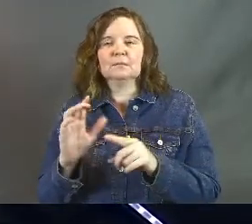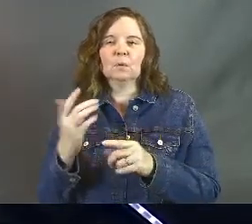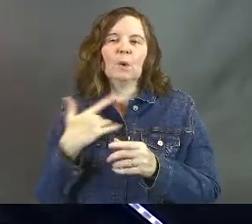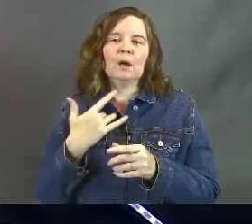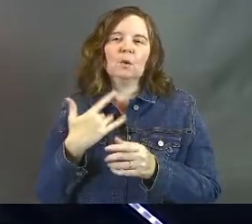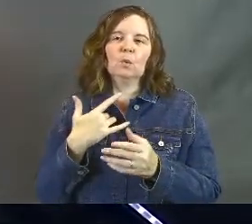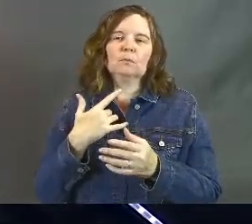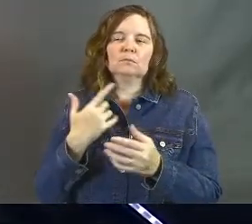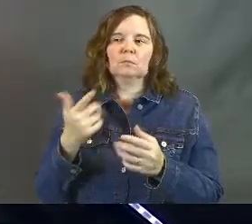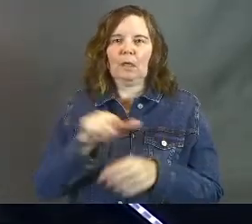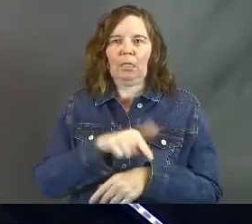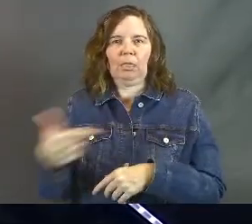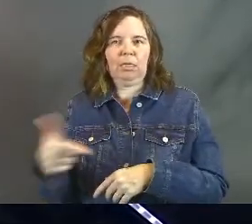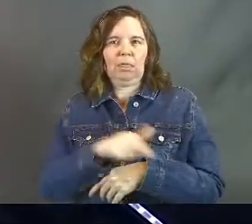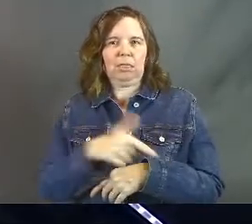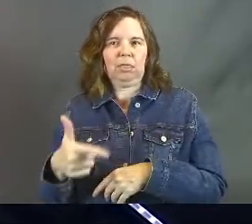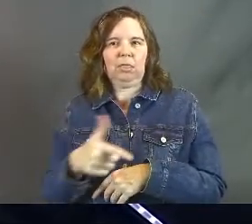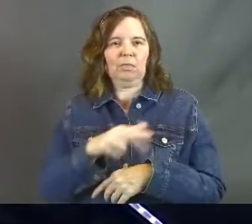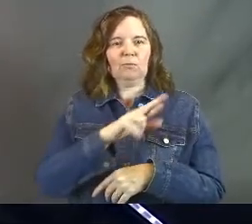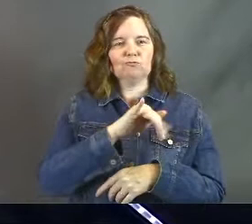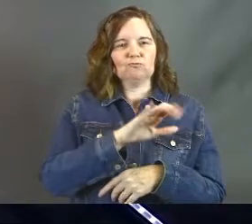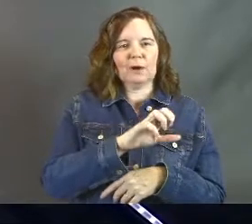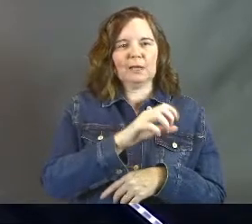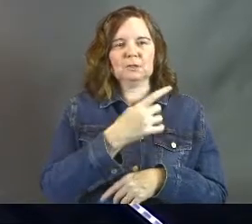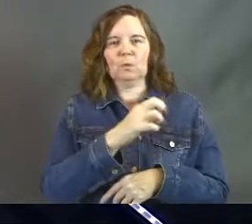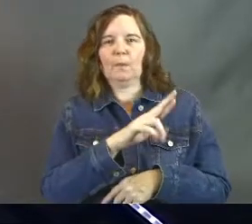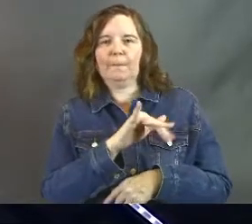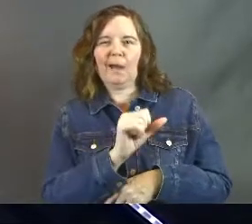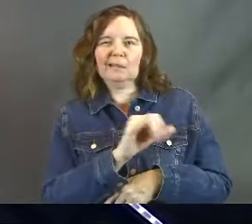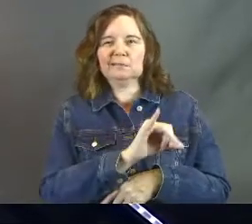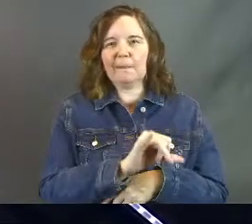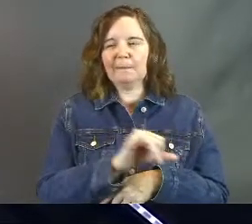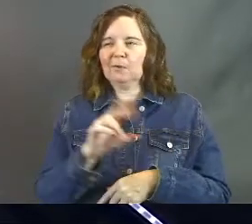We use them interchangeably is a better word. We use them interchangeably.